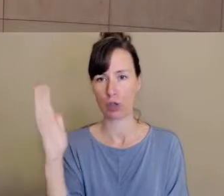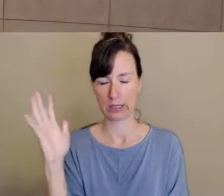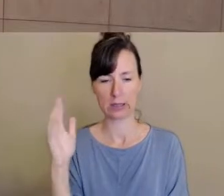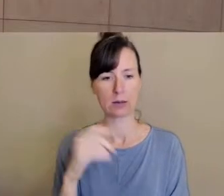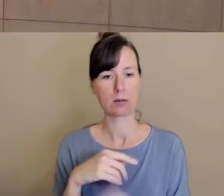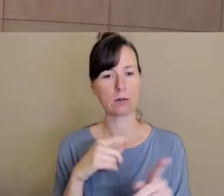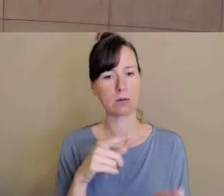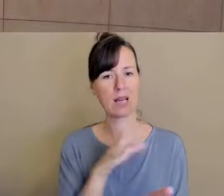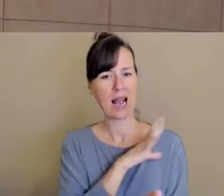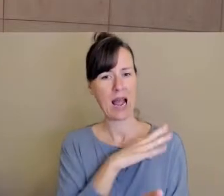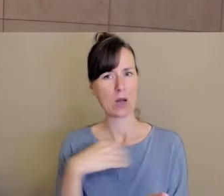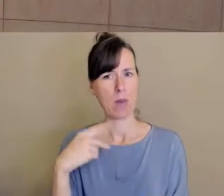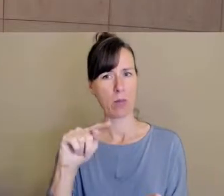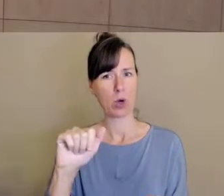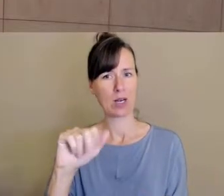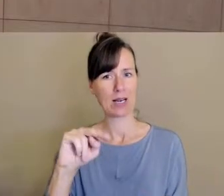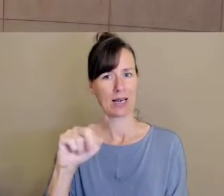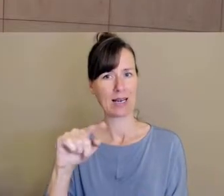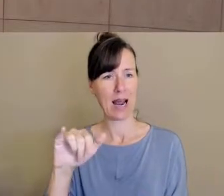that?